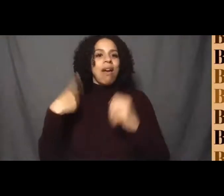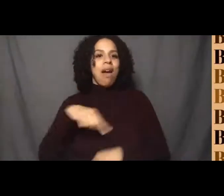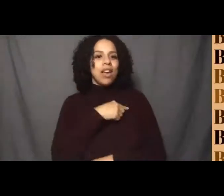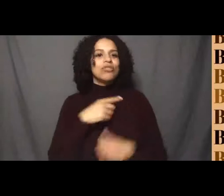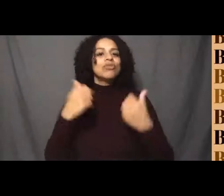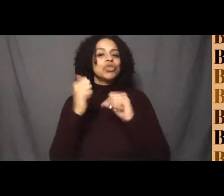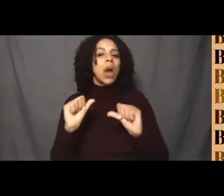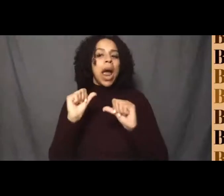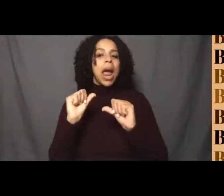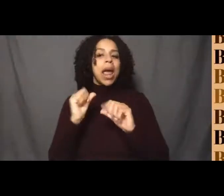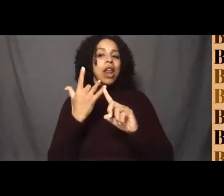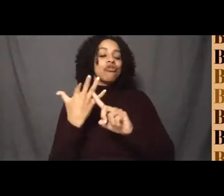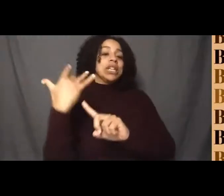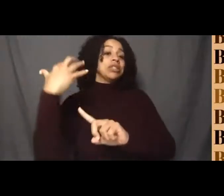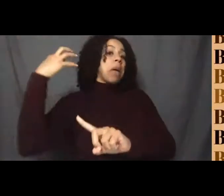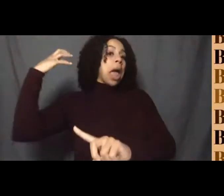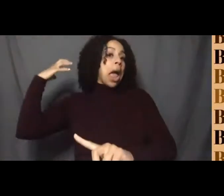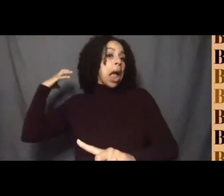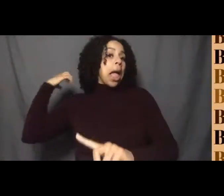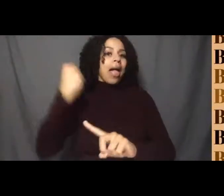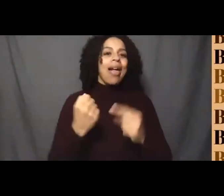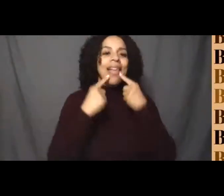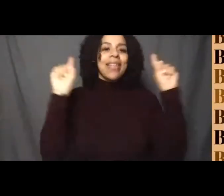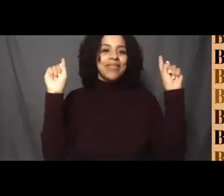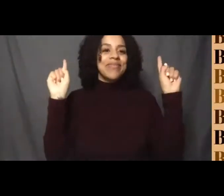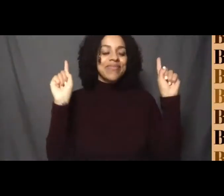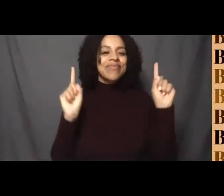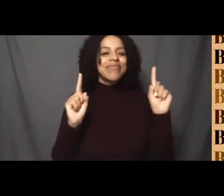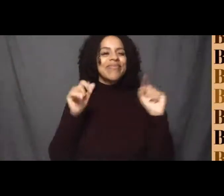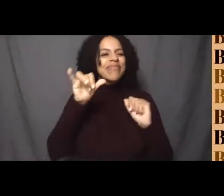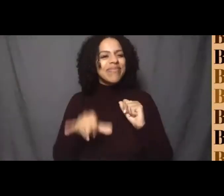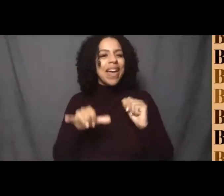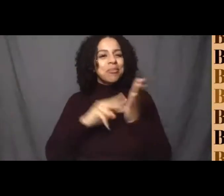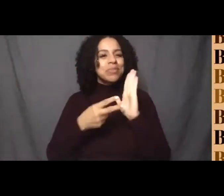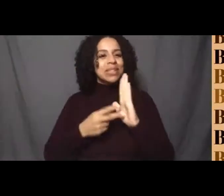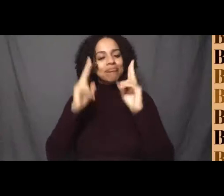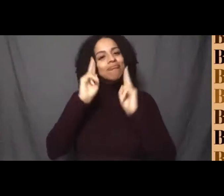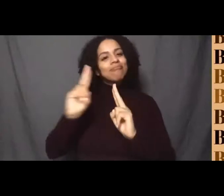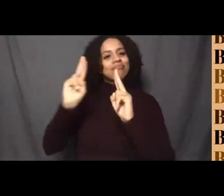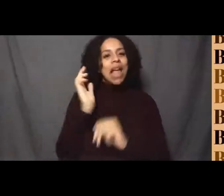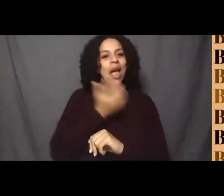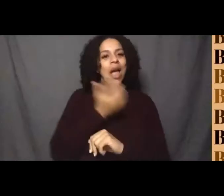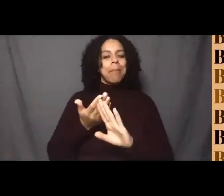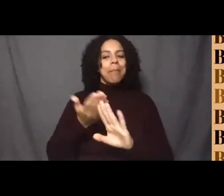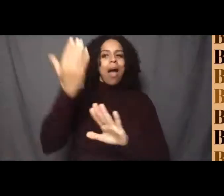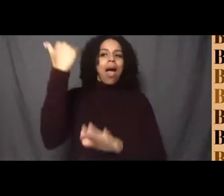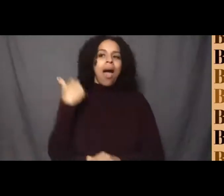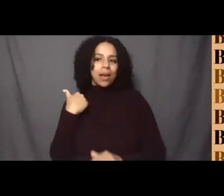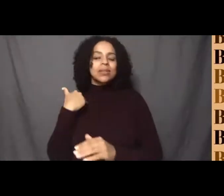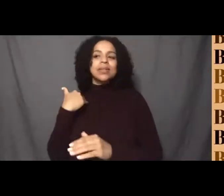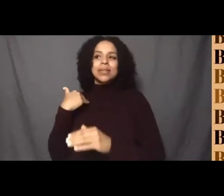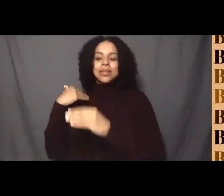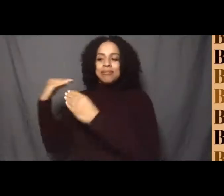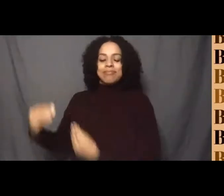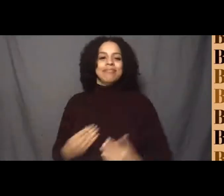it. This includes acknowledging and honoring our past because it gives us the fortitude and passion to move forward. She